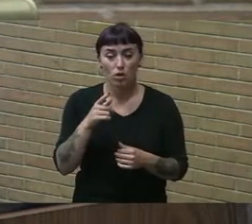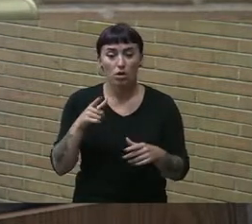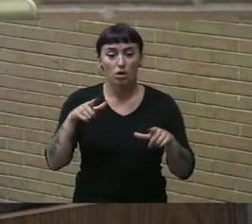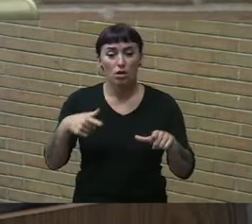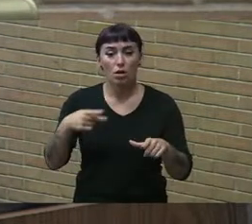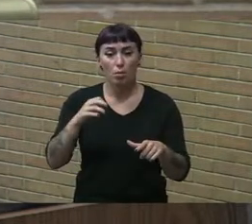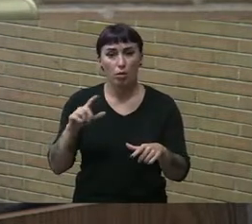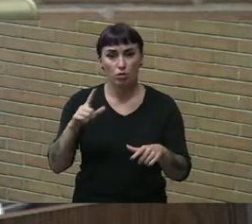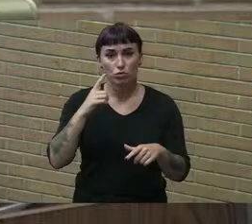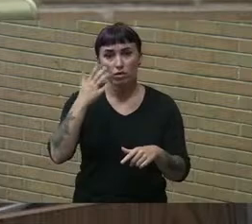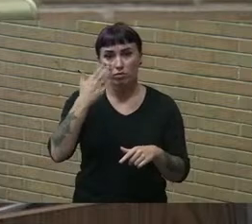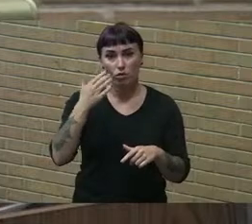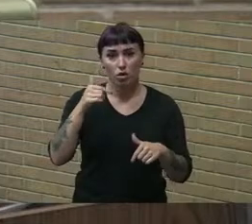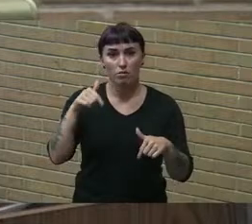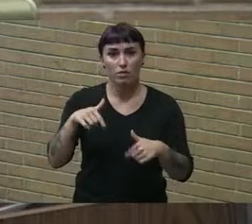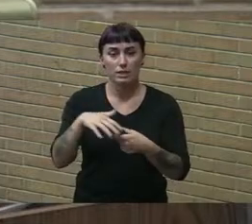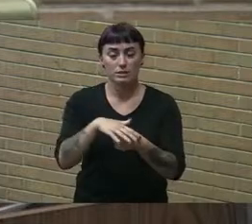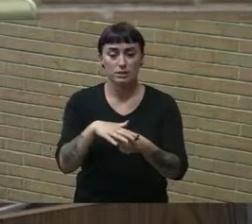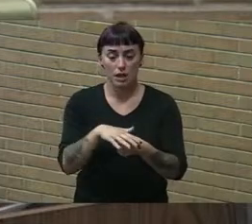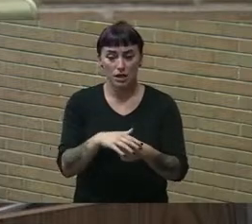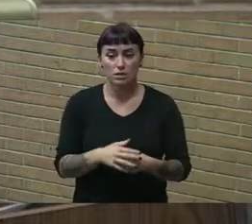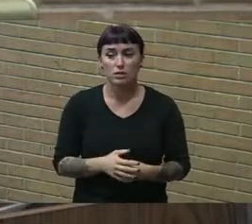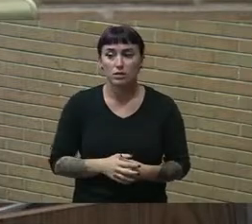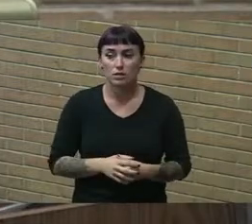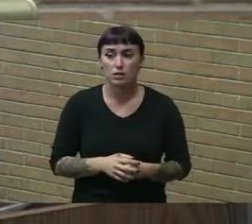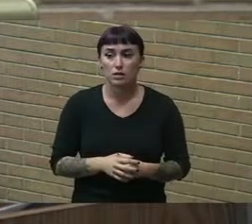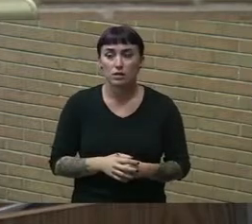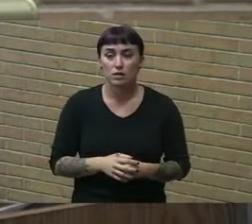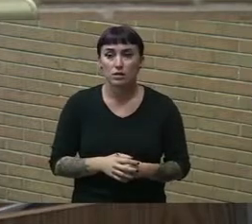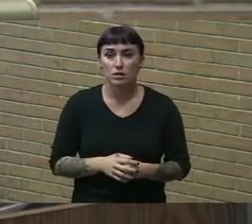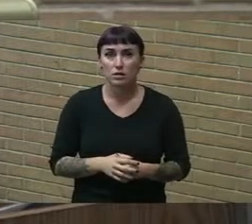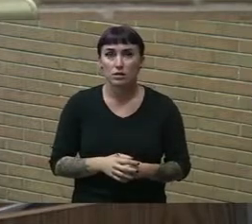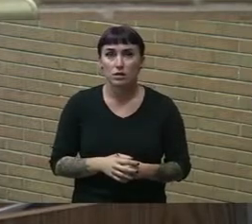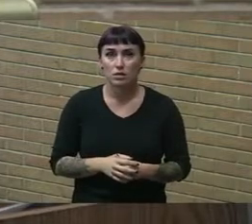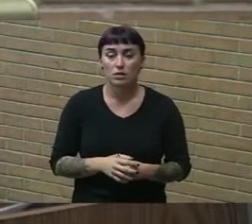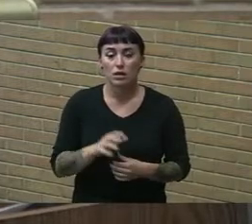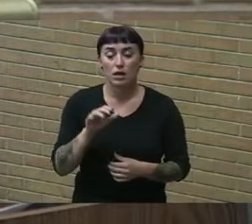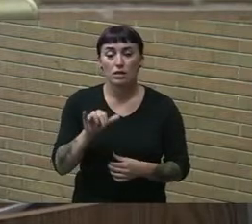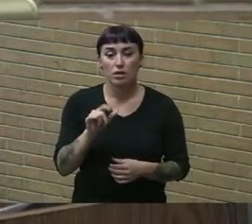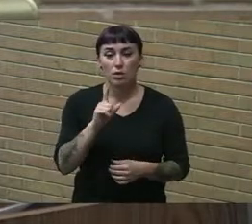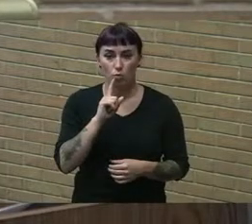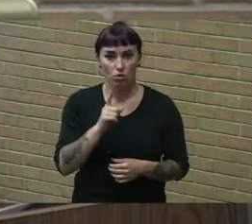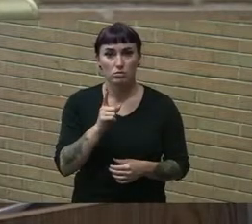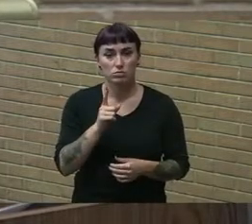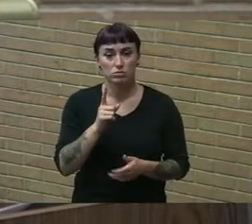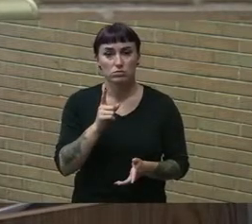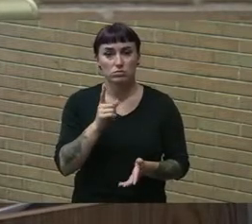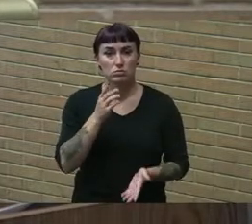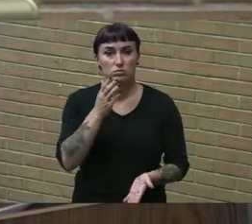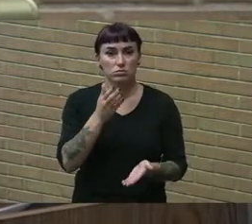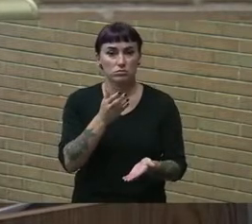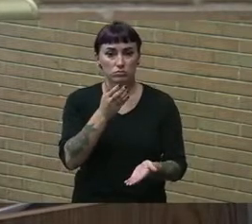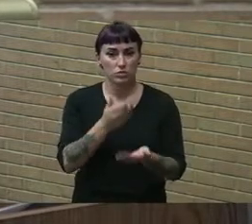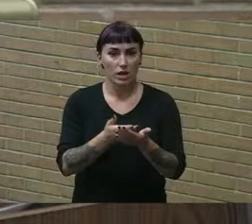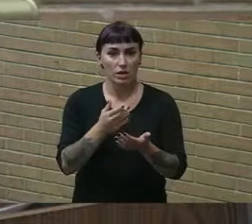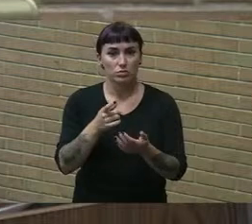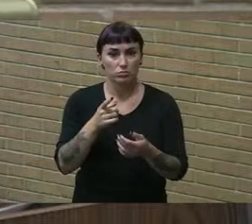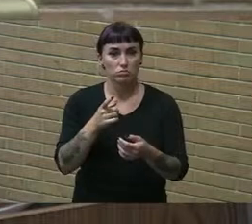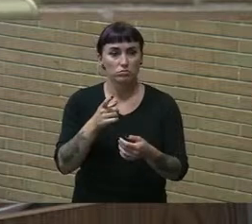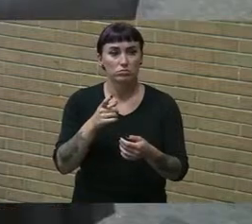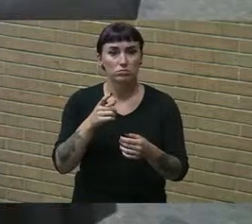the front of this site, which was in fact slated to be a medical office